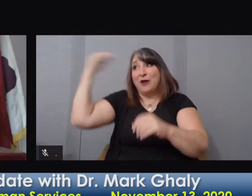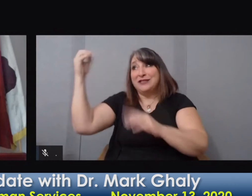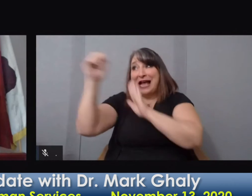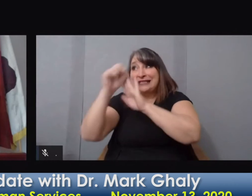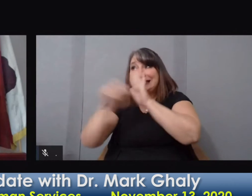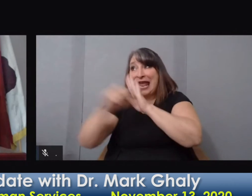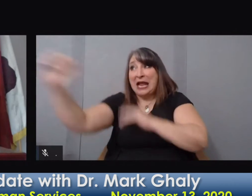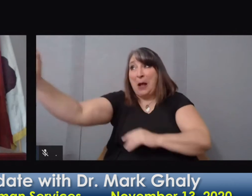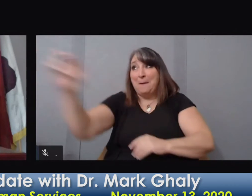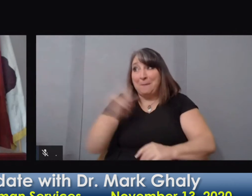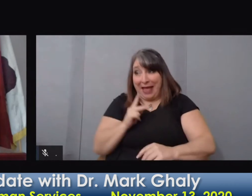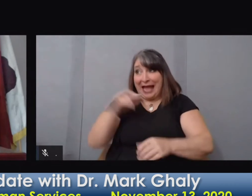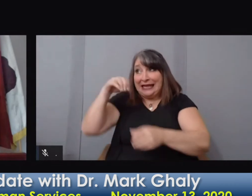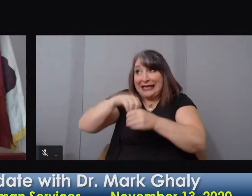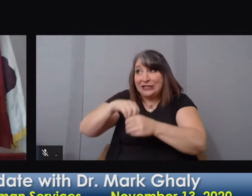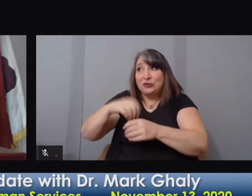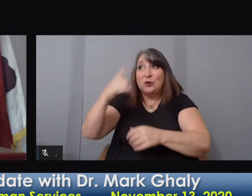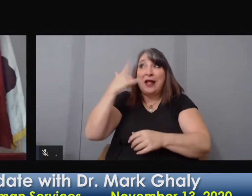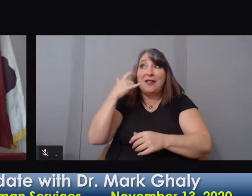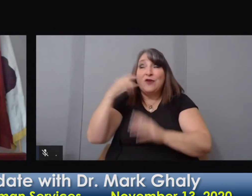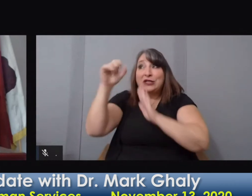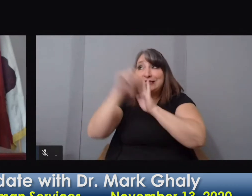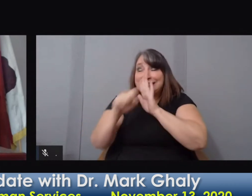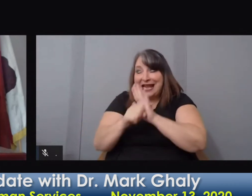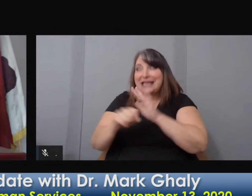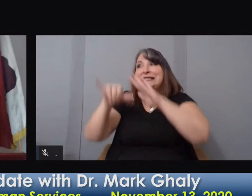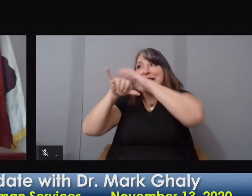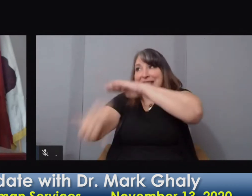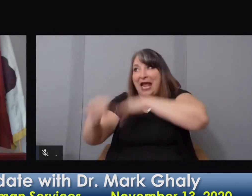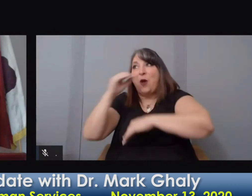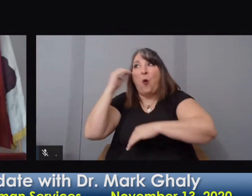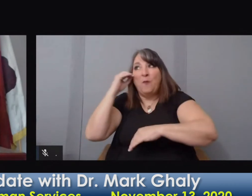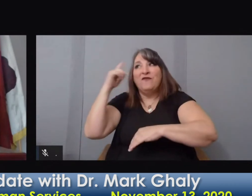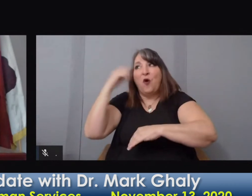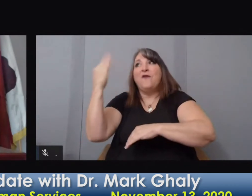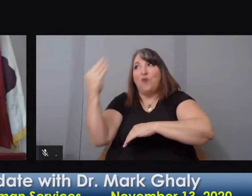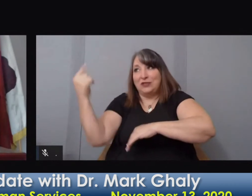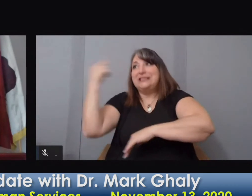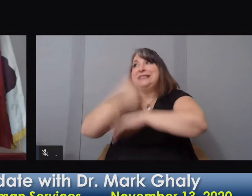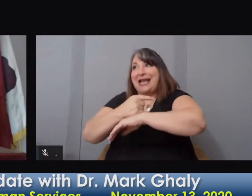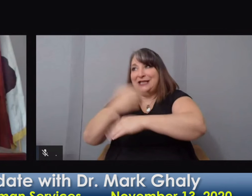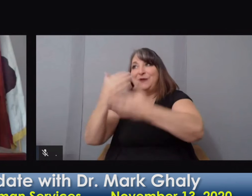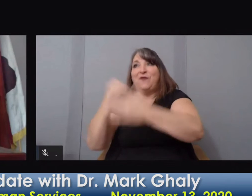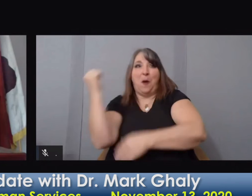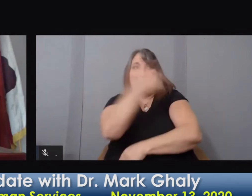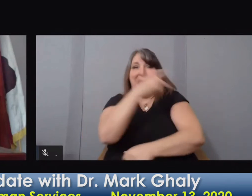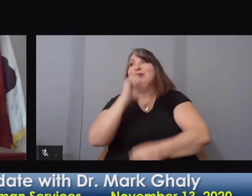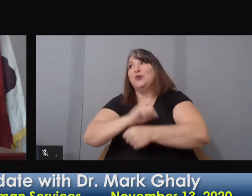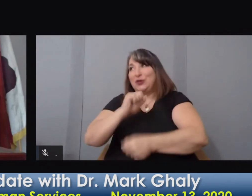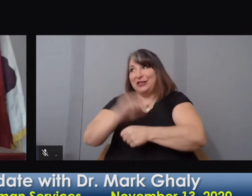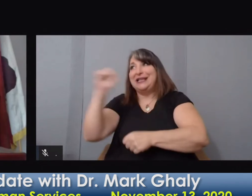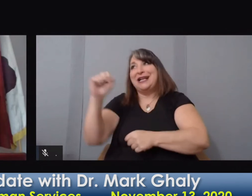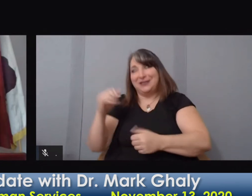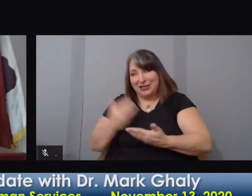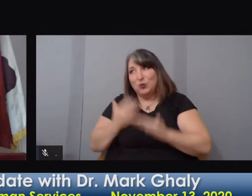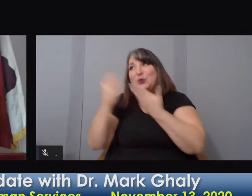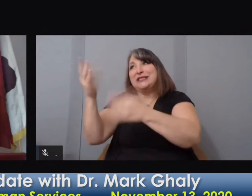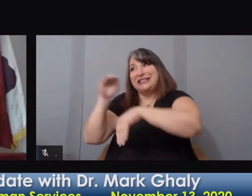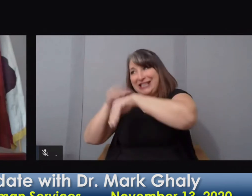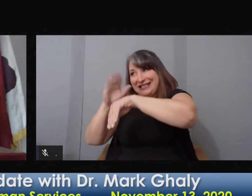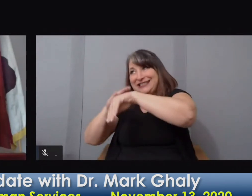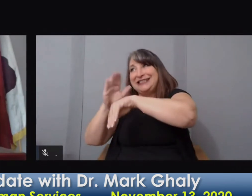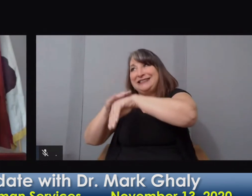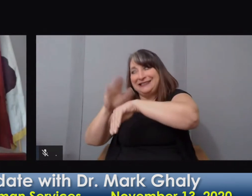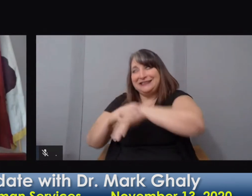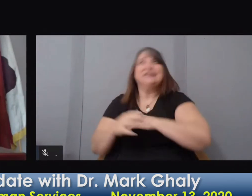know it's not an easy thing to do, that it creates a hardship, but we know that if we're going to get through this really